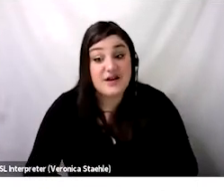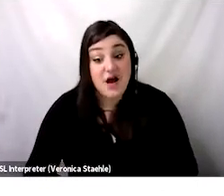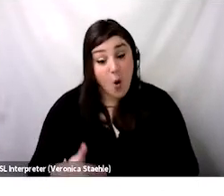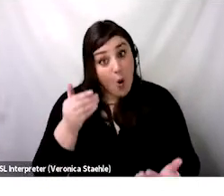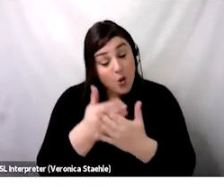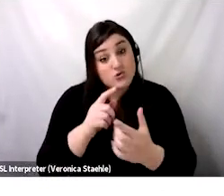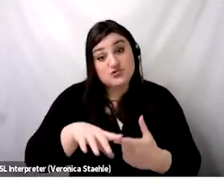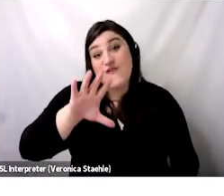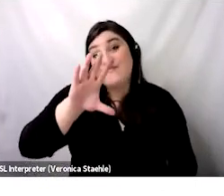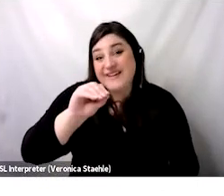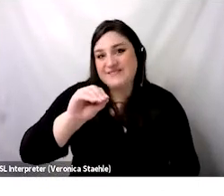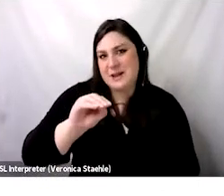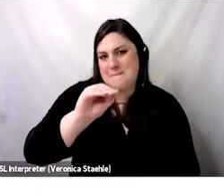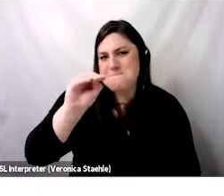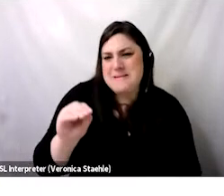And today, only